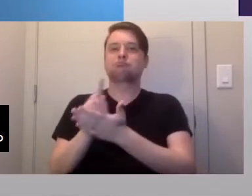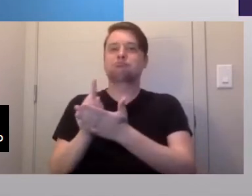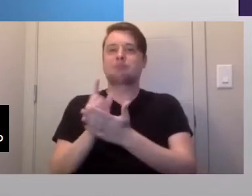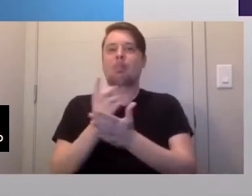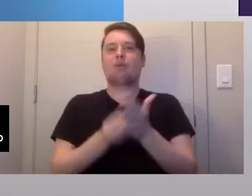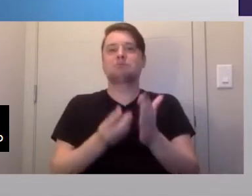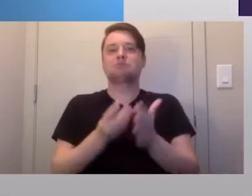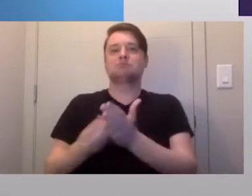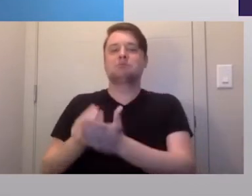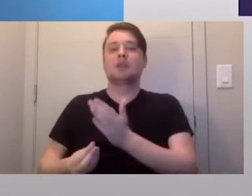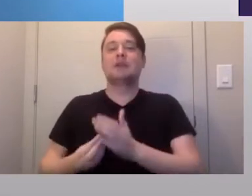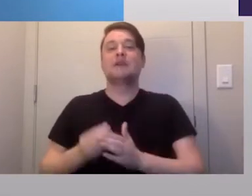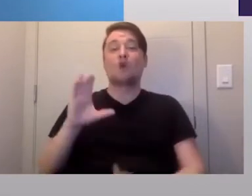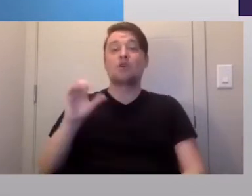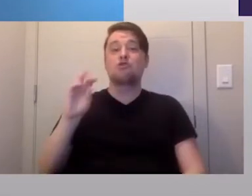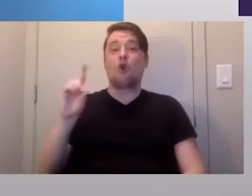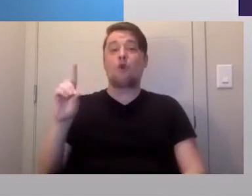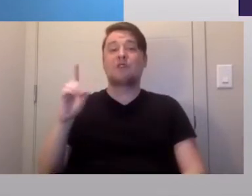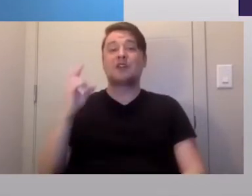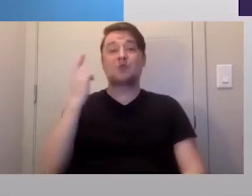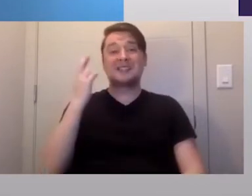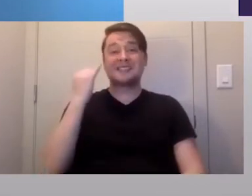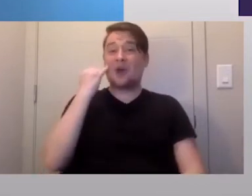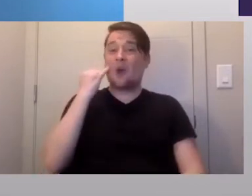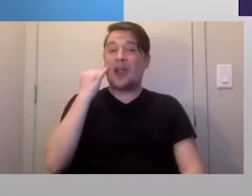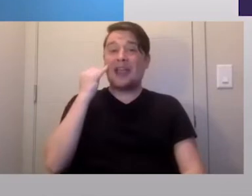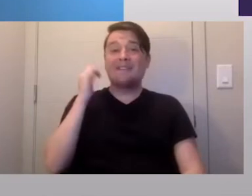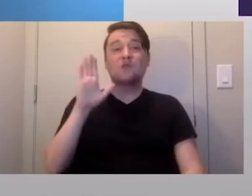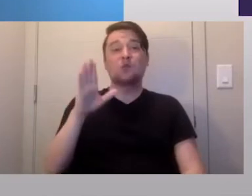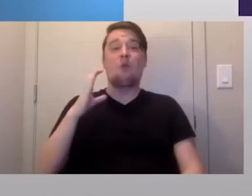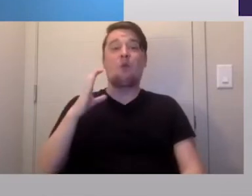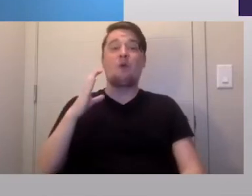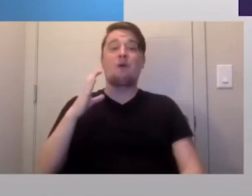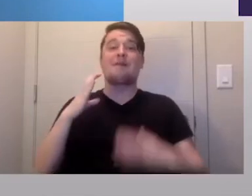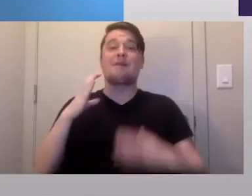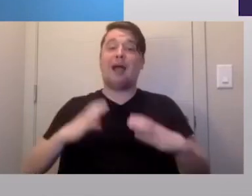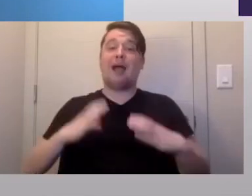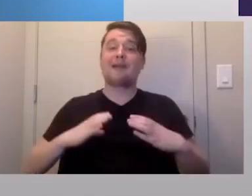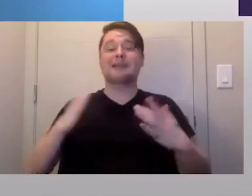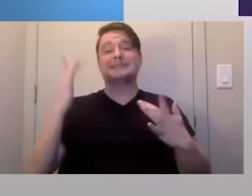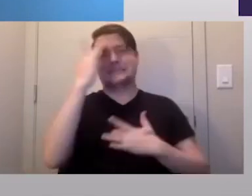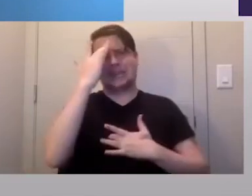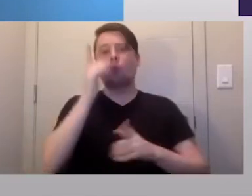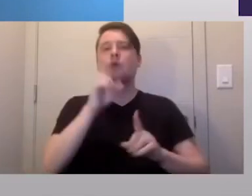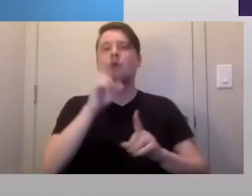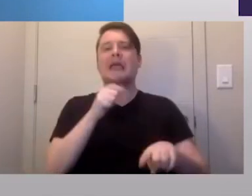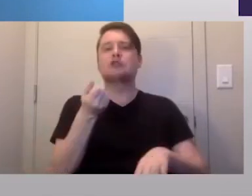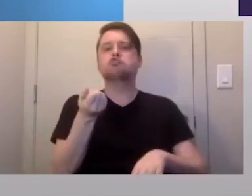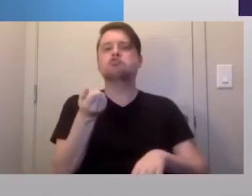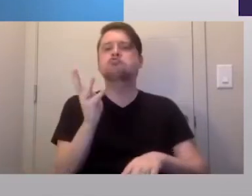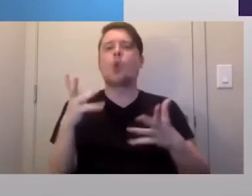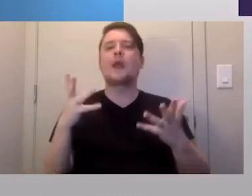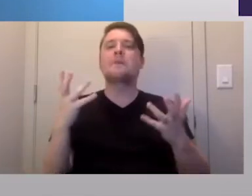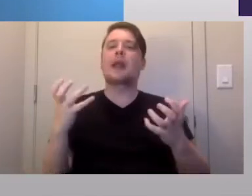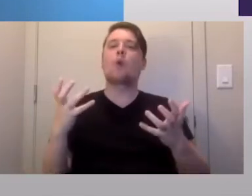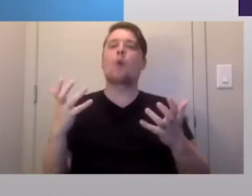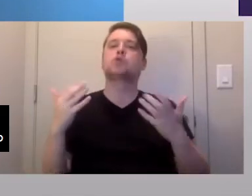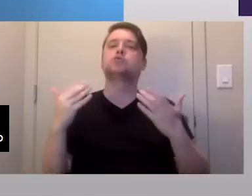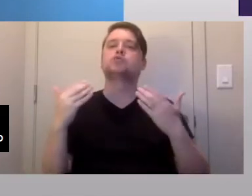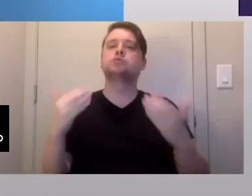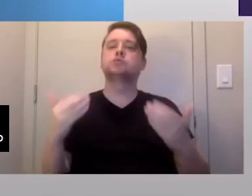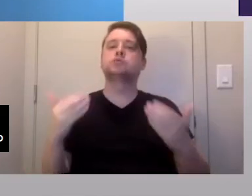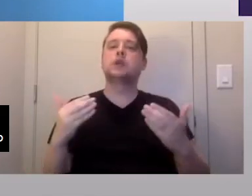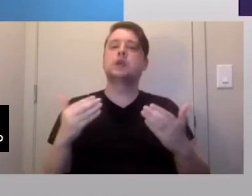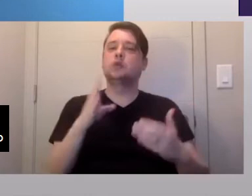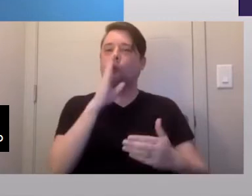as well as what to do if your client is sick. I know we've answered a few of these already, but I'd like to take a moment to directly